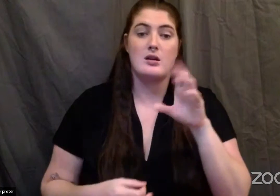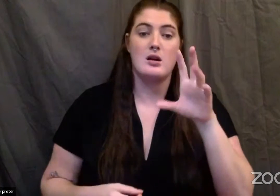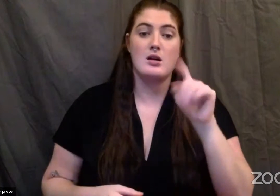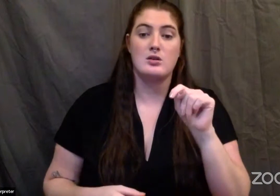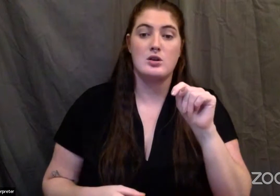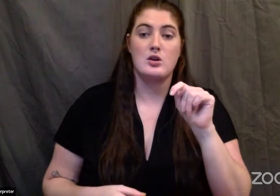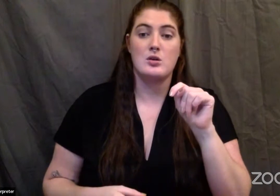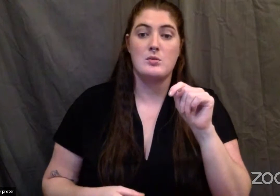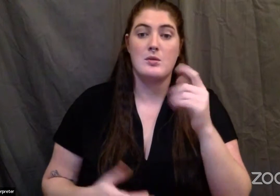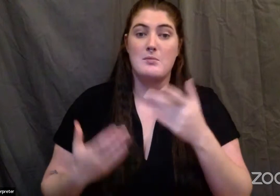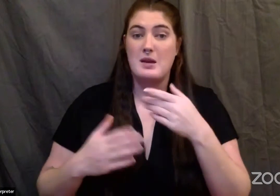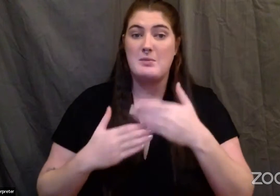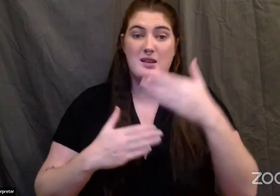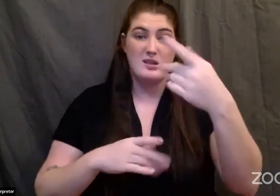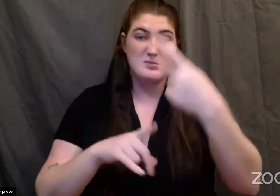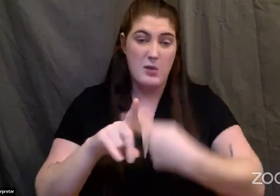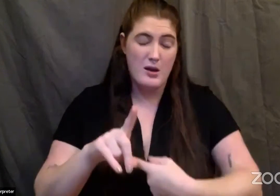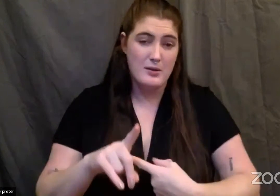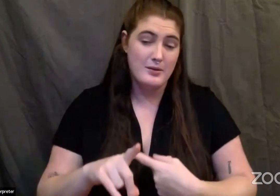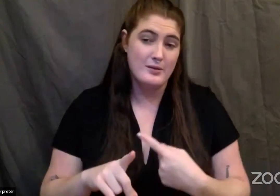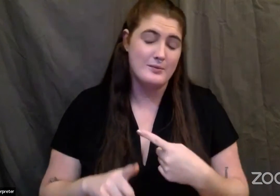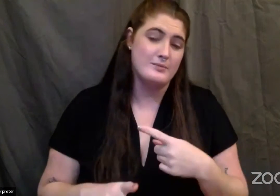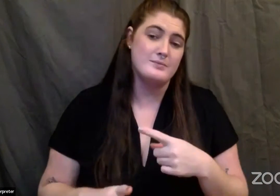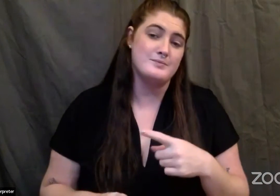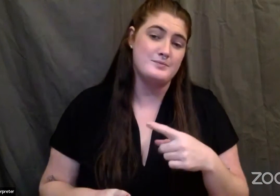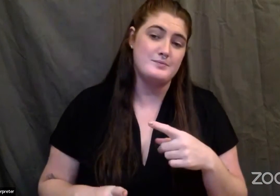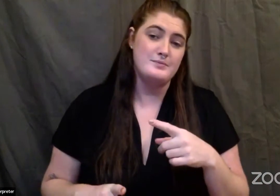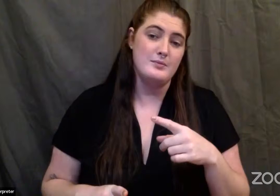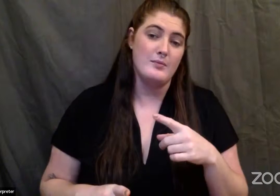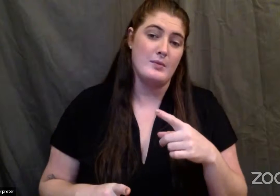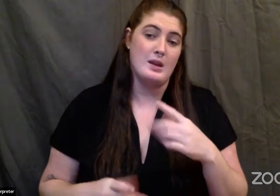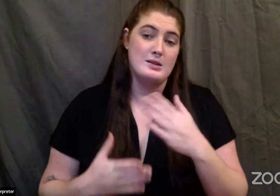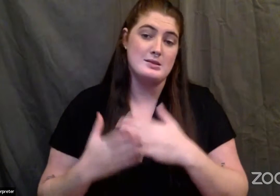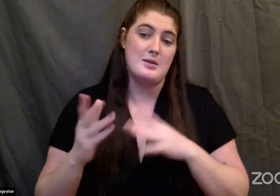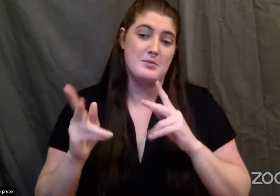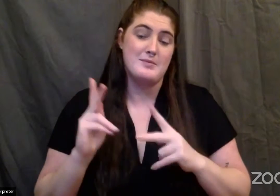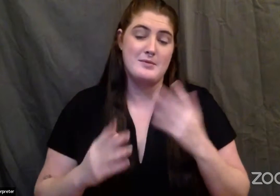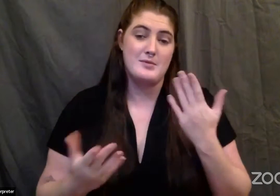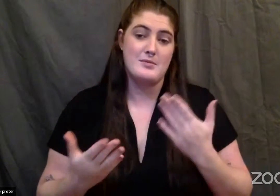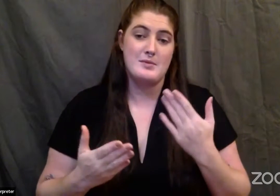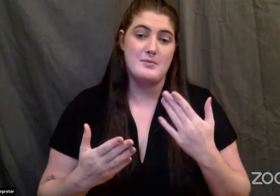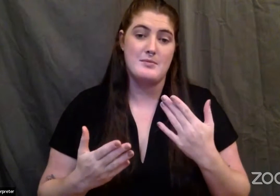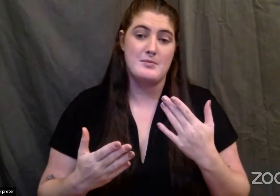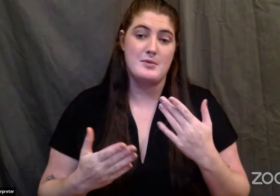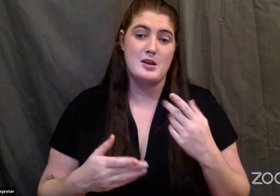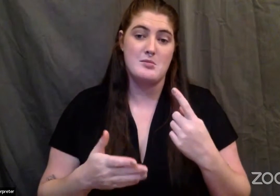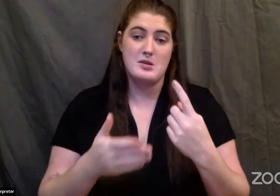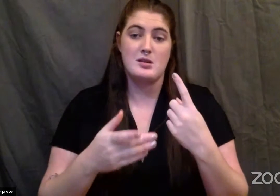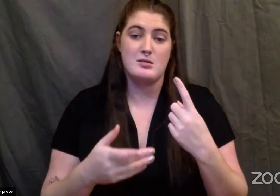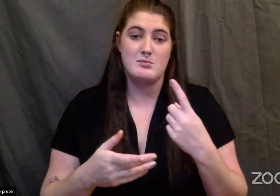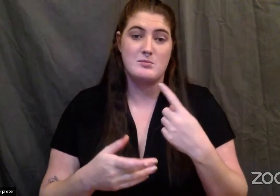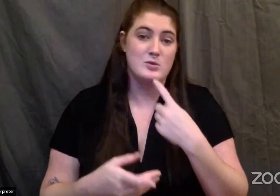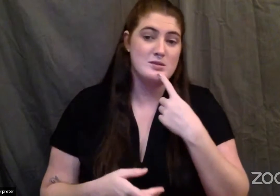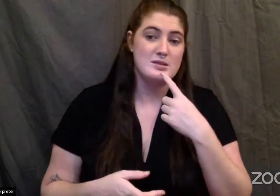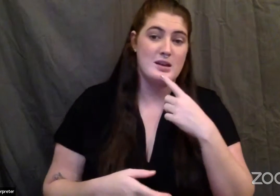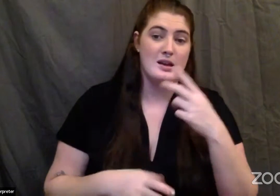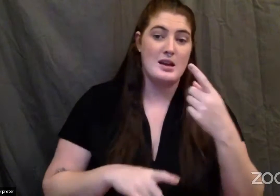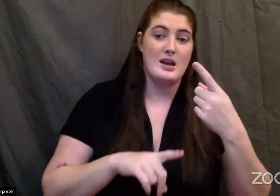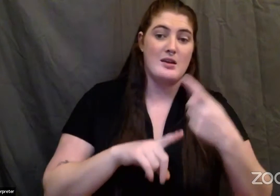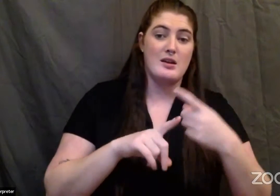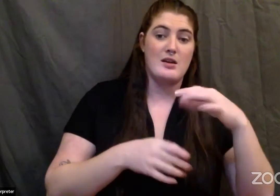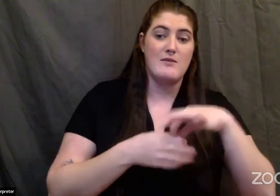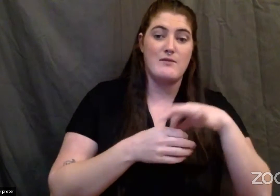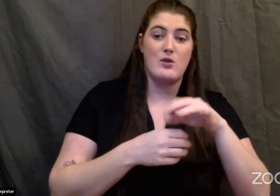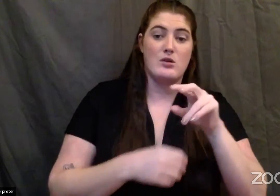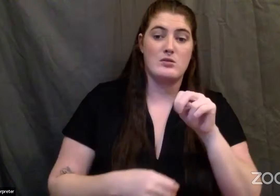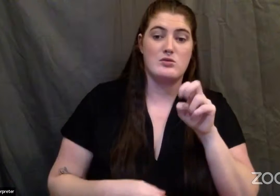time, actually maybe next month, because some people may argue that a vote in November is a lame duck vote because